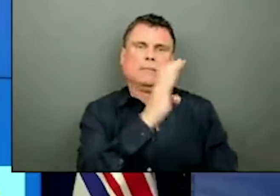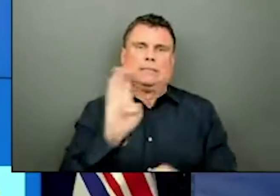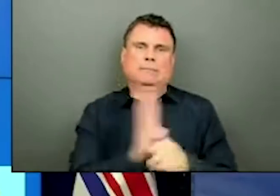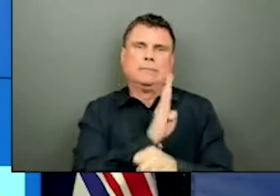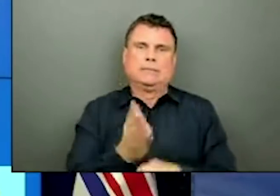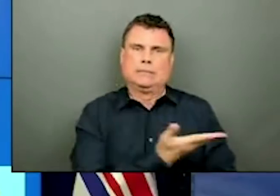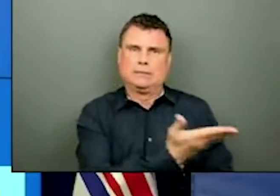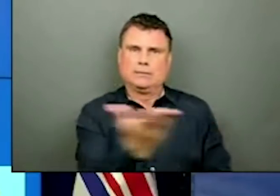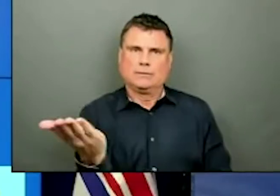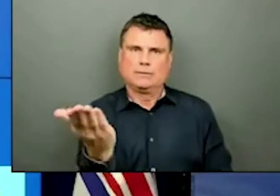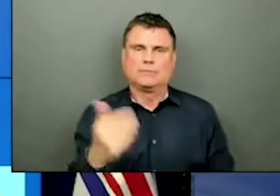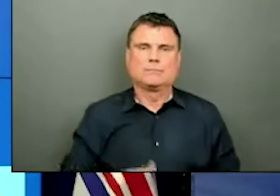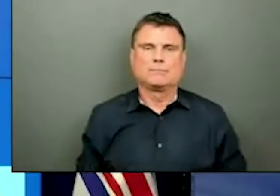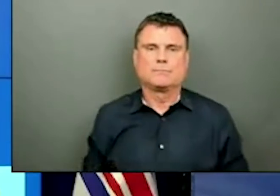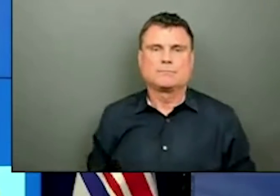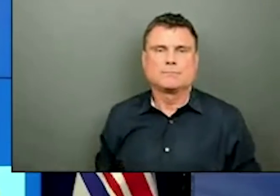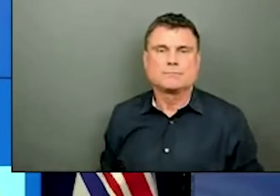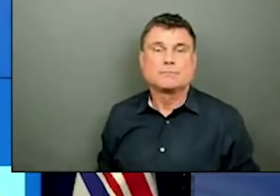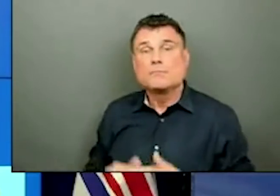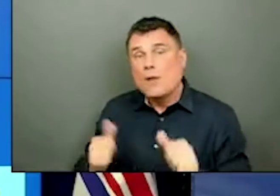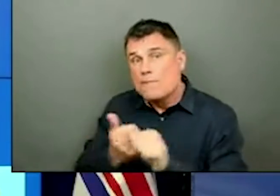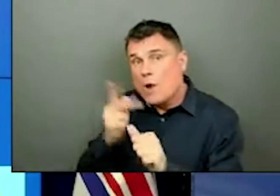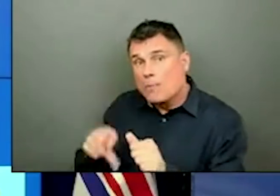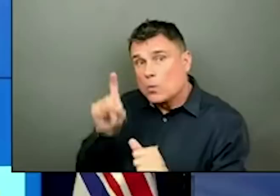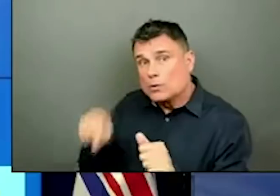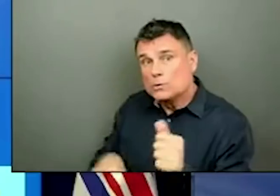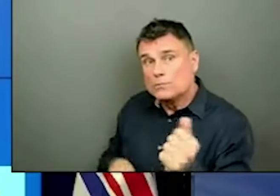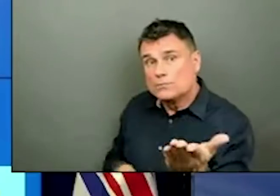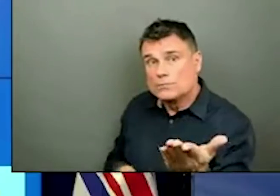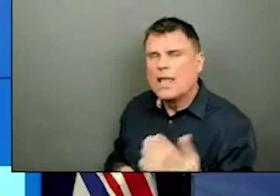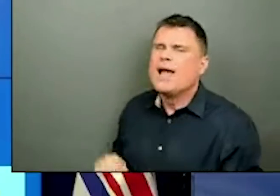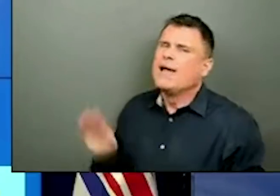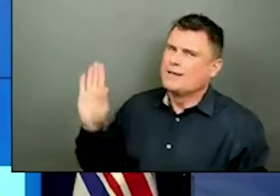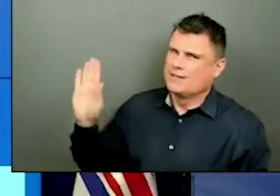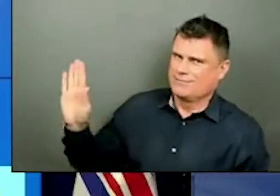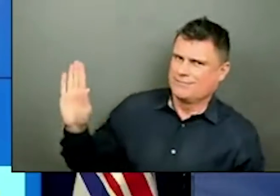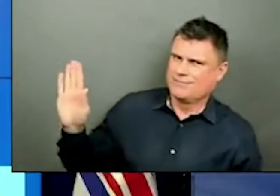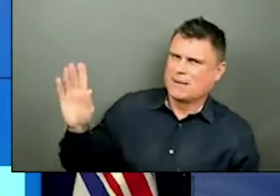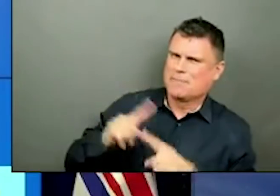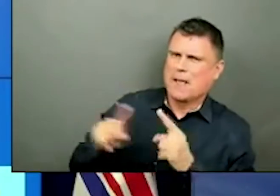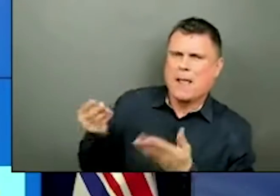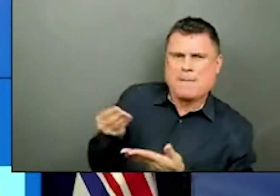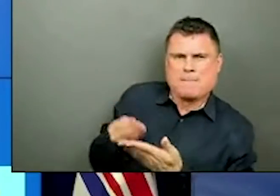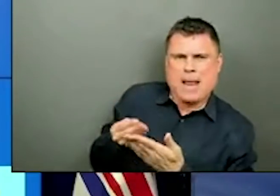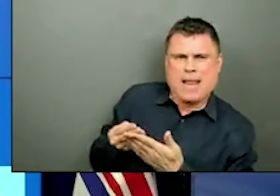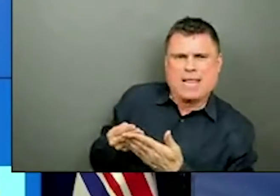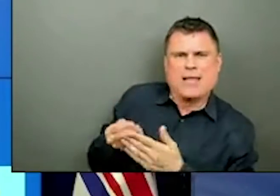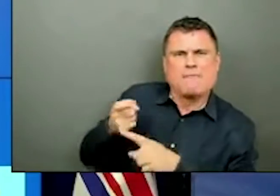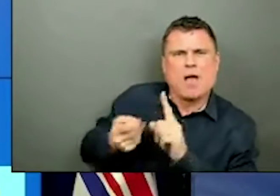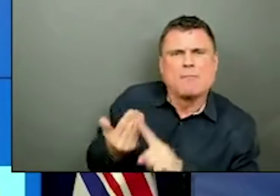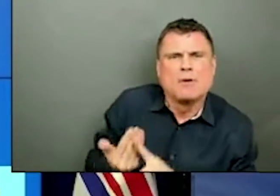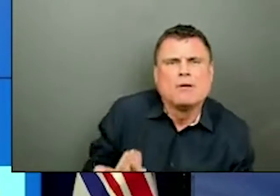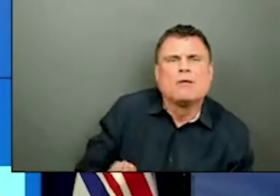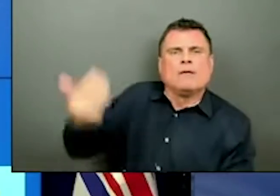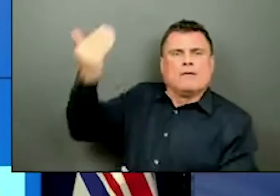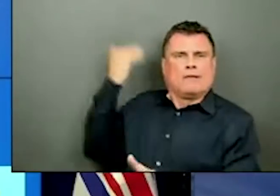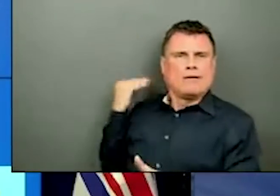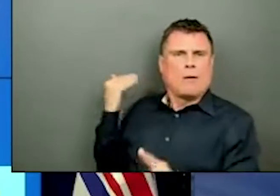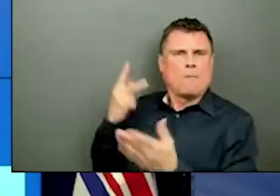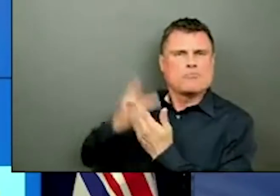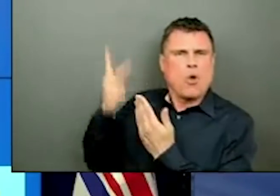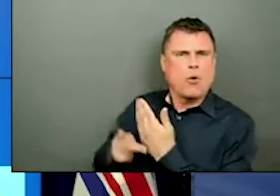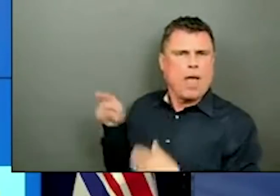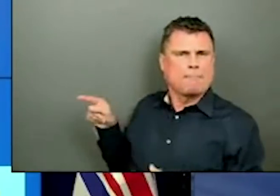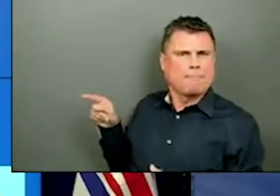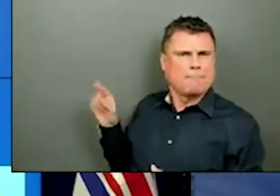You have a follow-up, Rob? Sure, I guess. But you are taking it away from the original program, which was supposed to